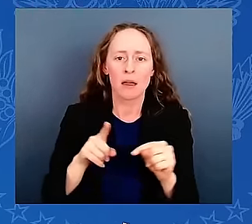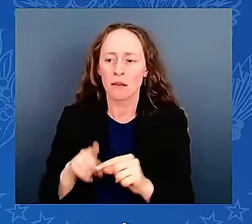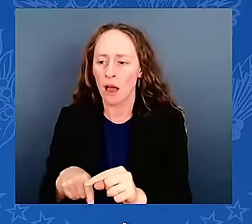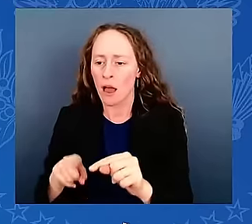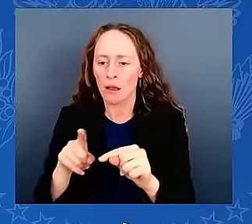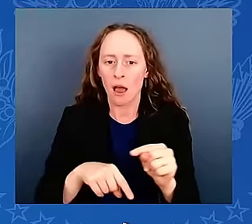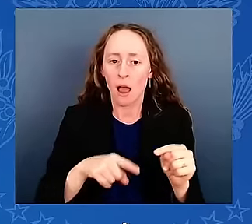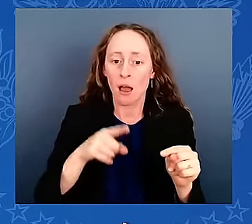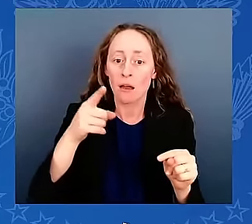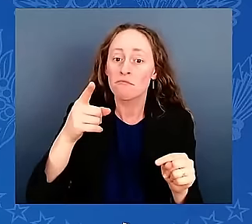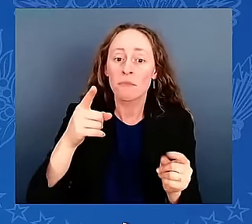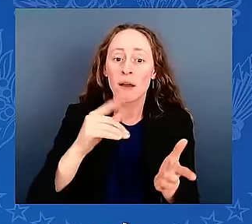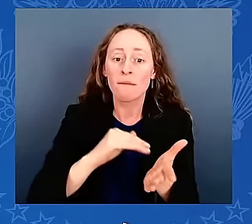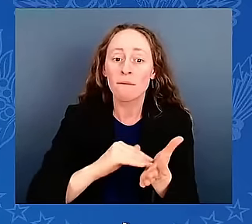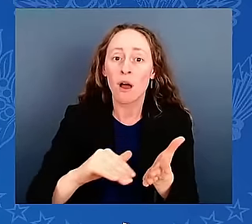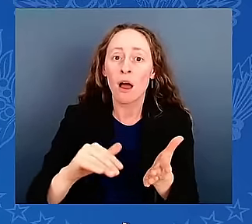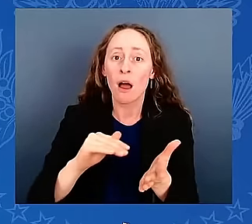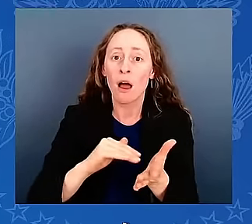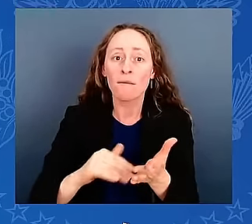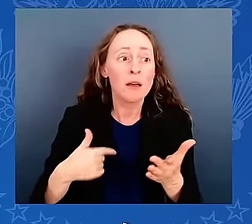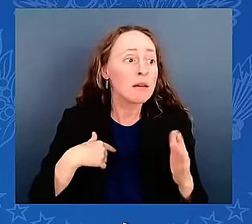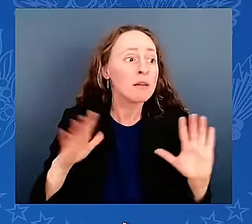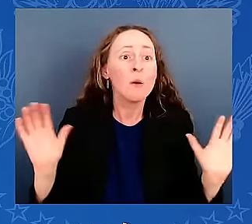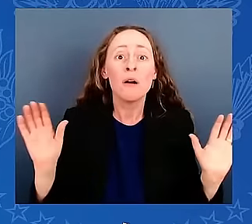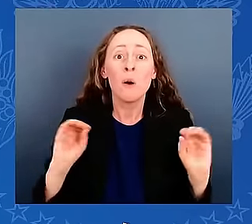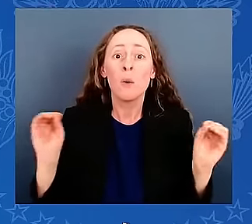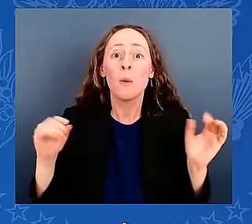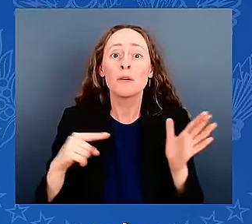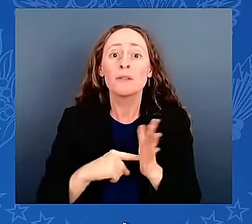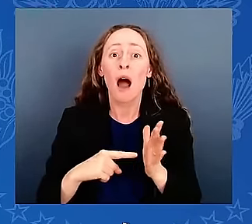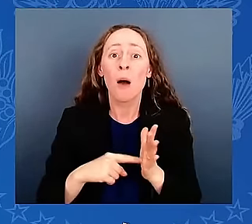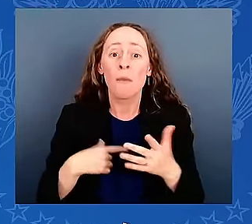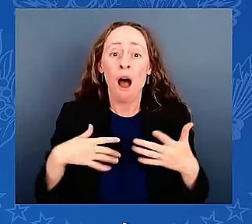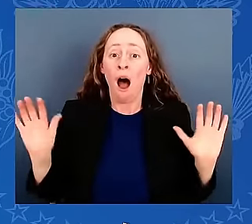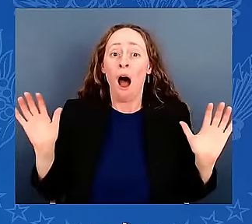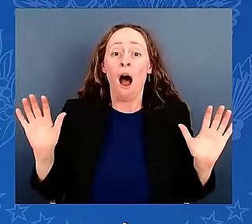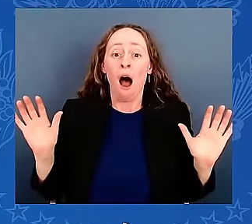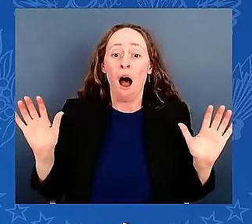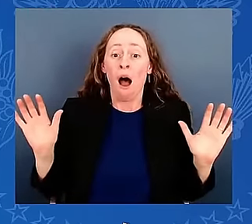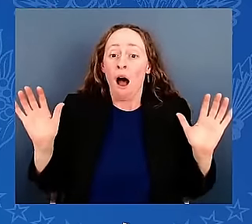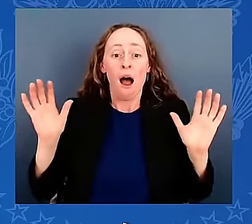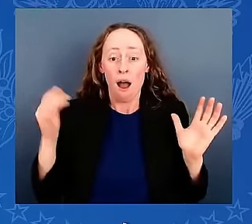and you gave me $10,000 for a down payment and a home.